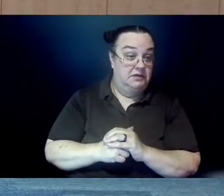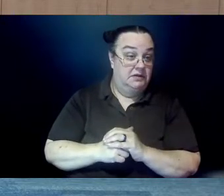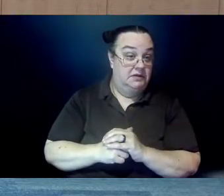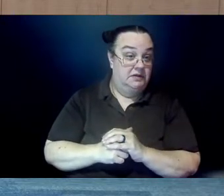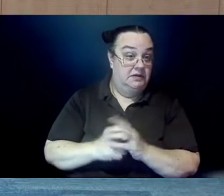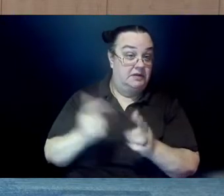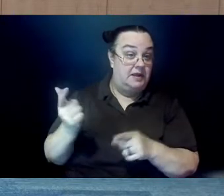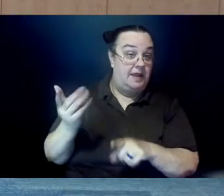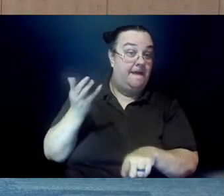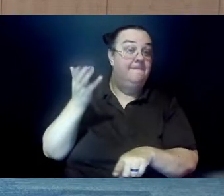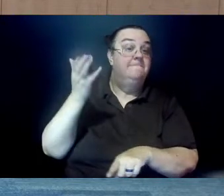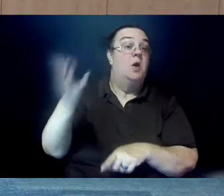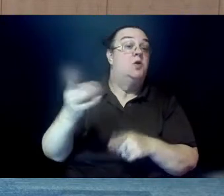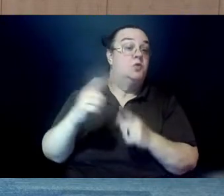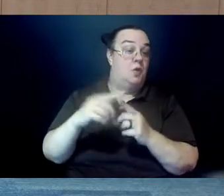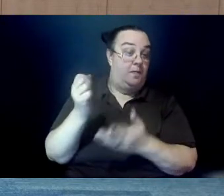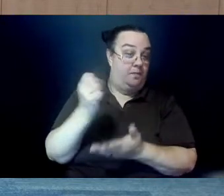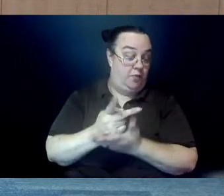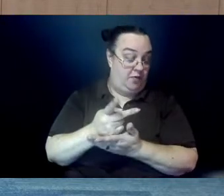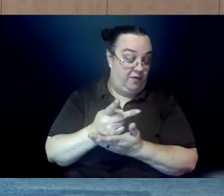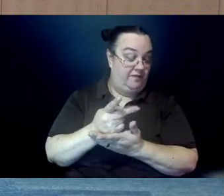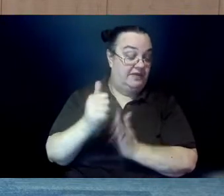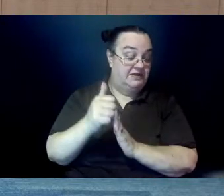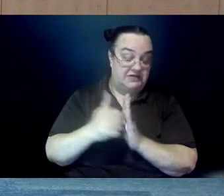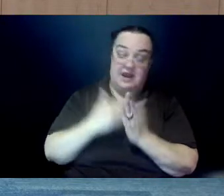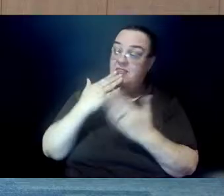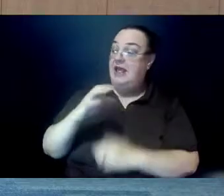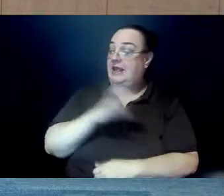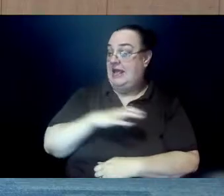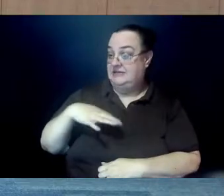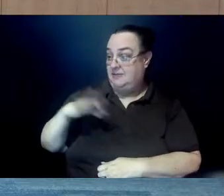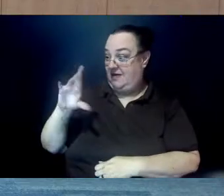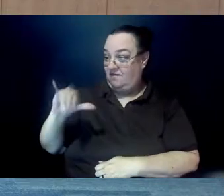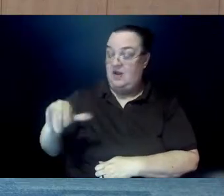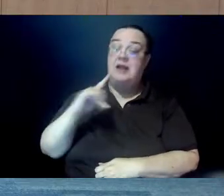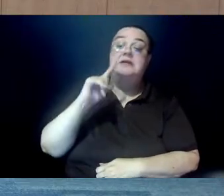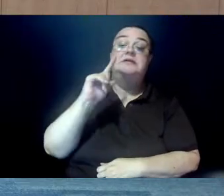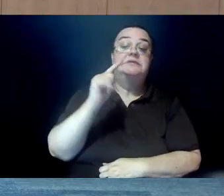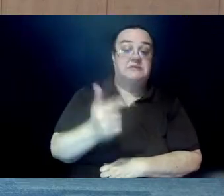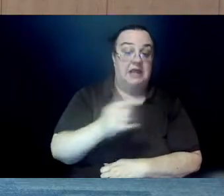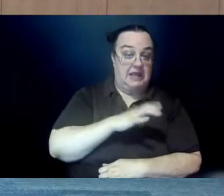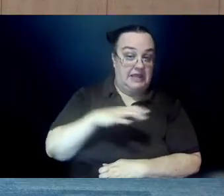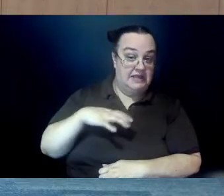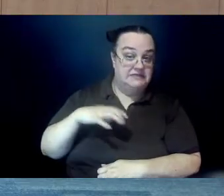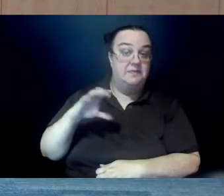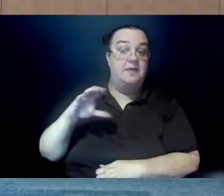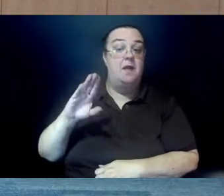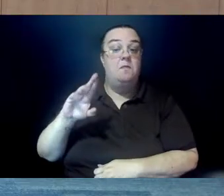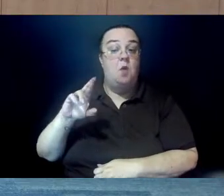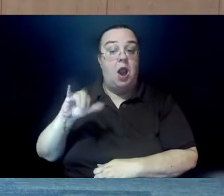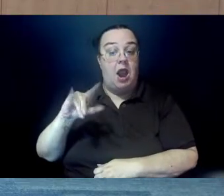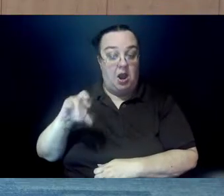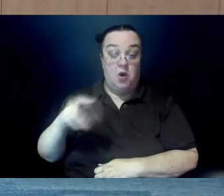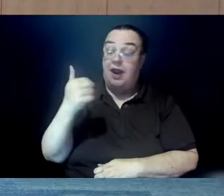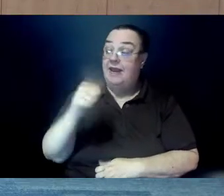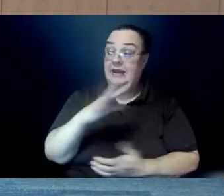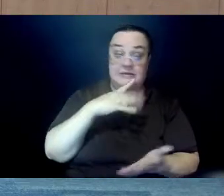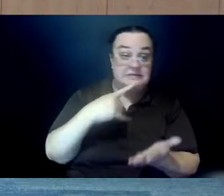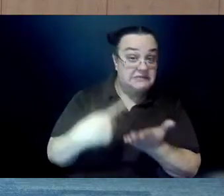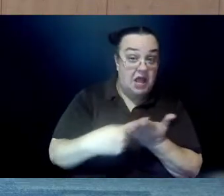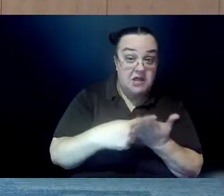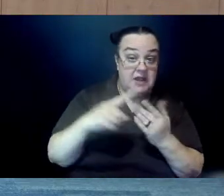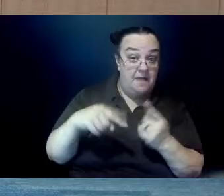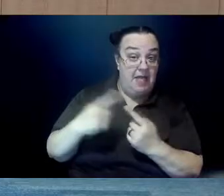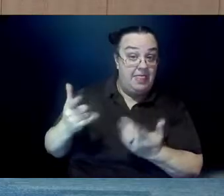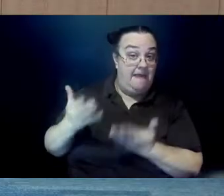Motion to approve the agenda. Thank you, Councilmember Fry. Is there a second? Councilmember Briner seconded. Is there any discussion of the motion to